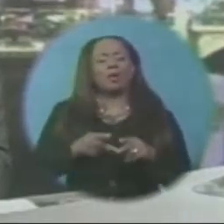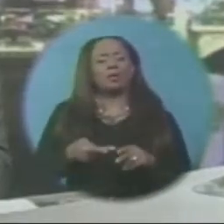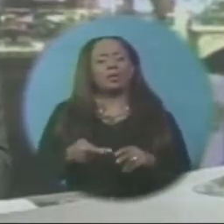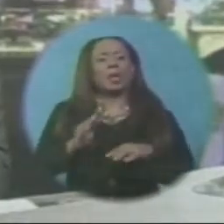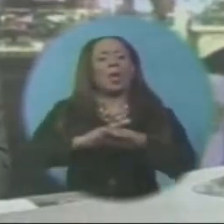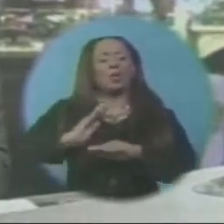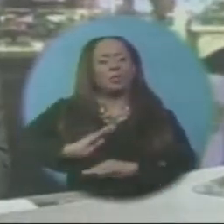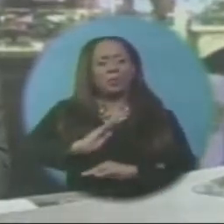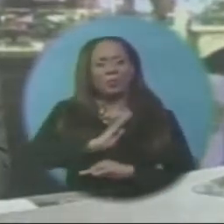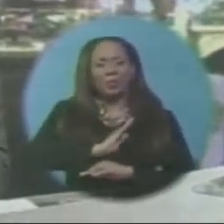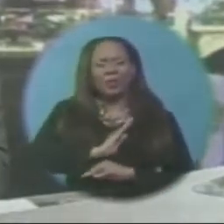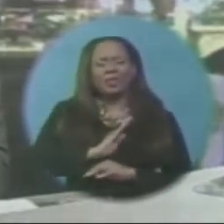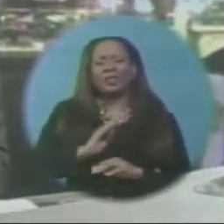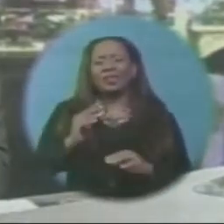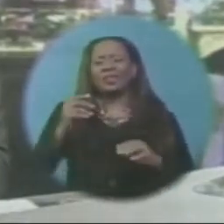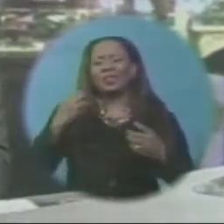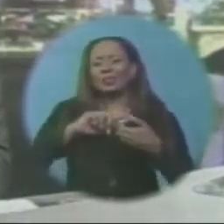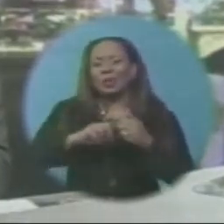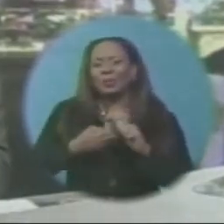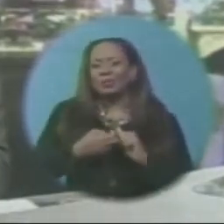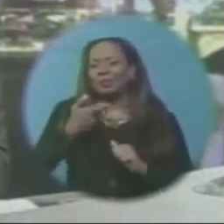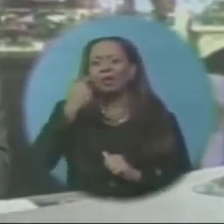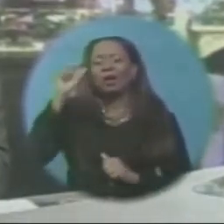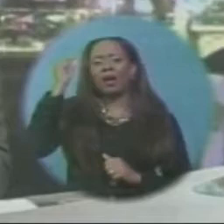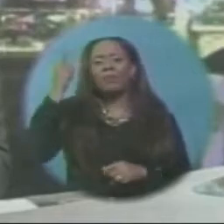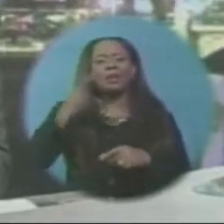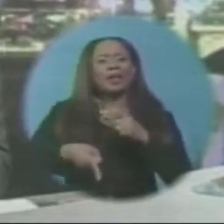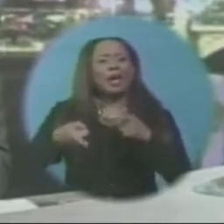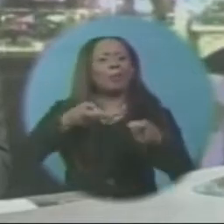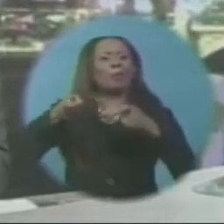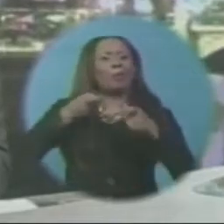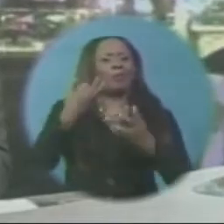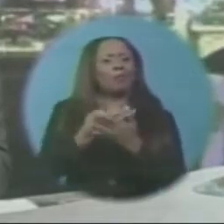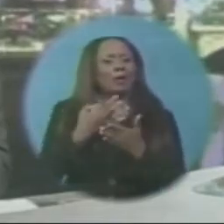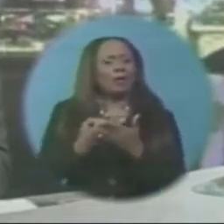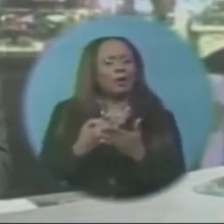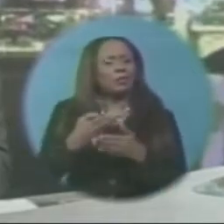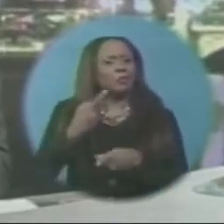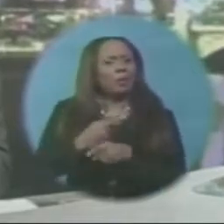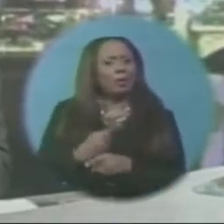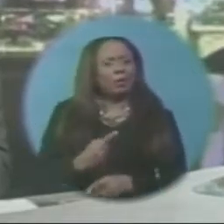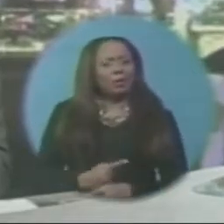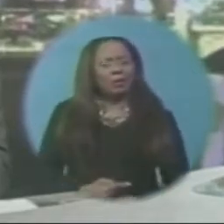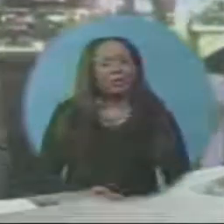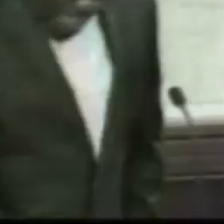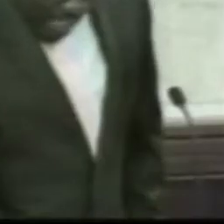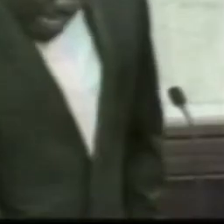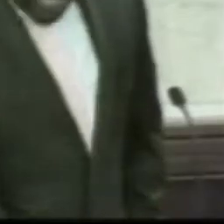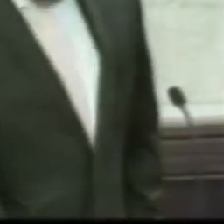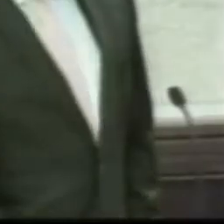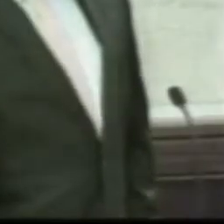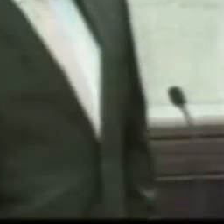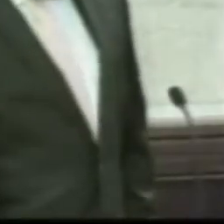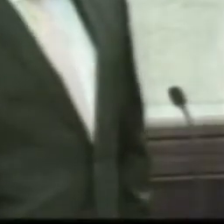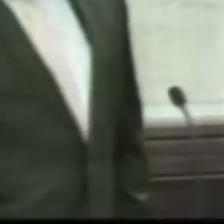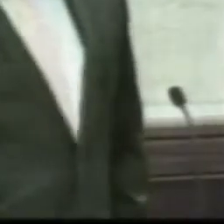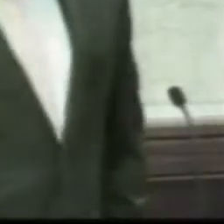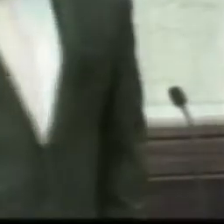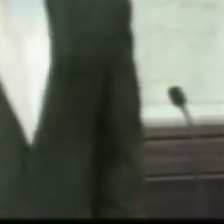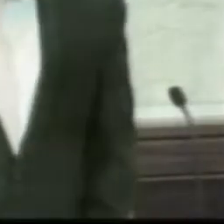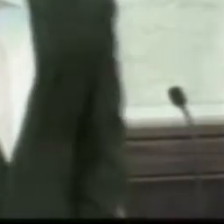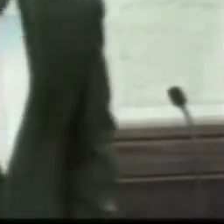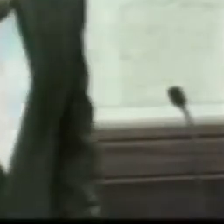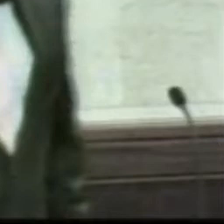given government's failure to properly manage the country's financial resources in general. Whether it is the sale of